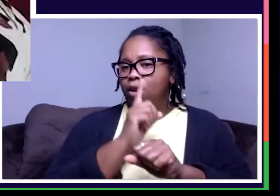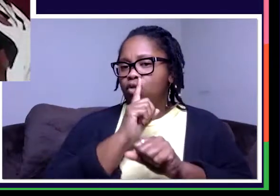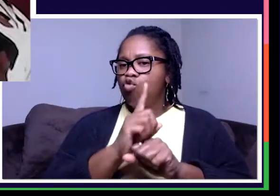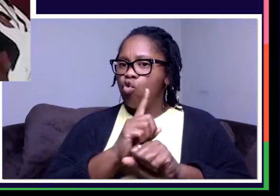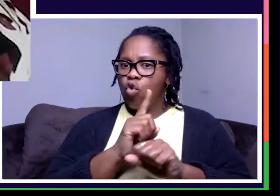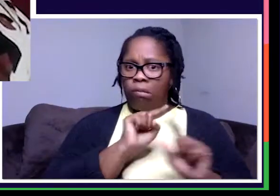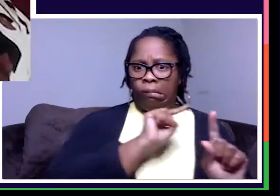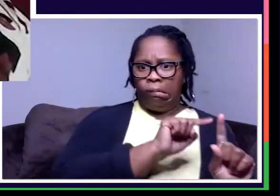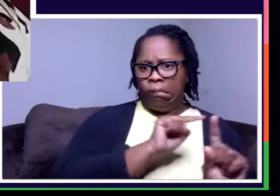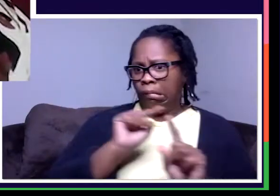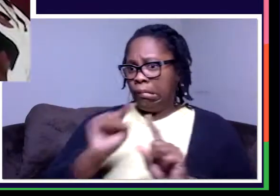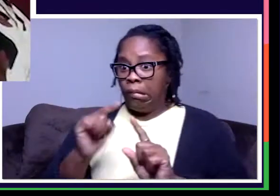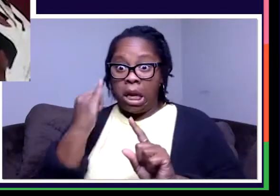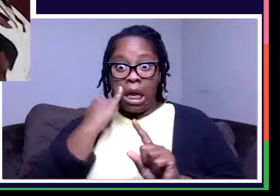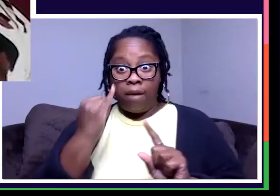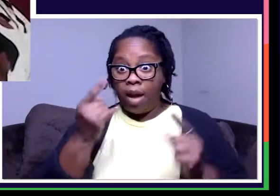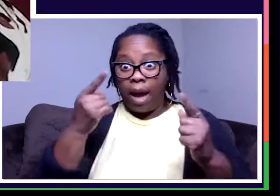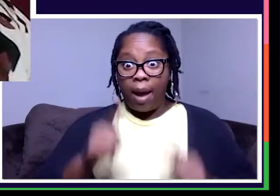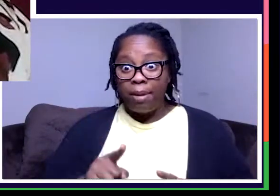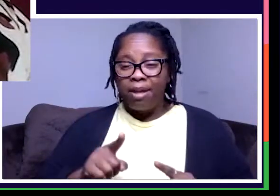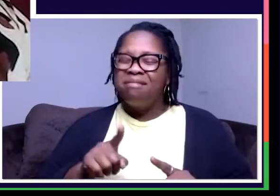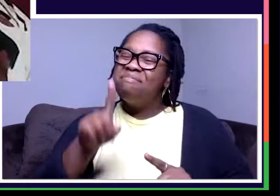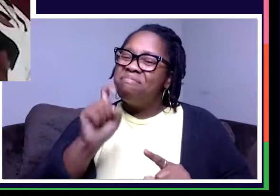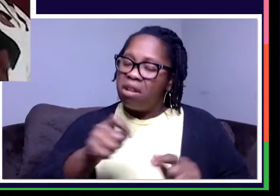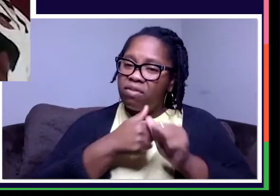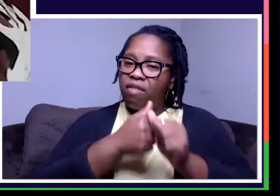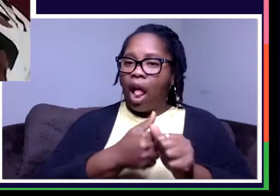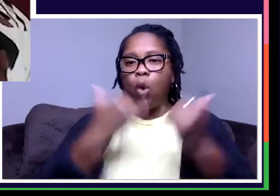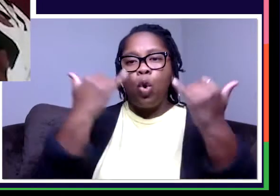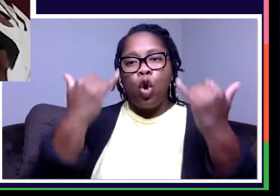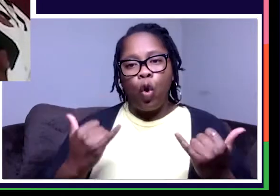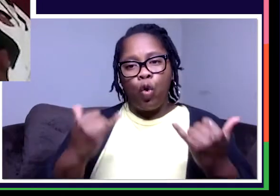such modifications fall within the current